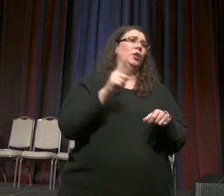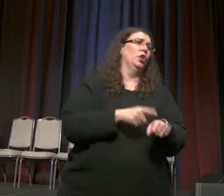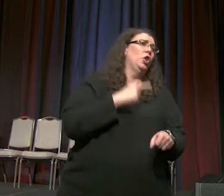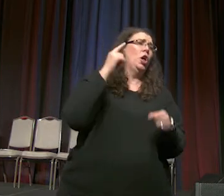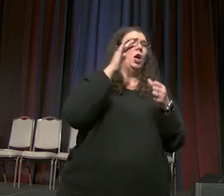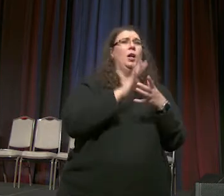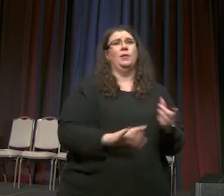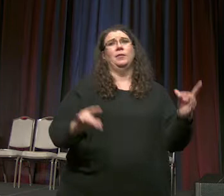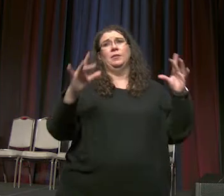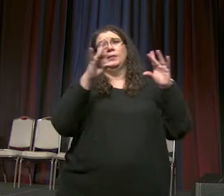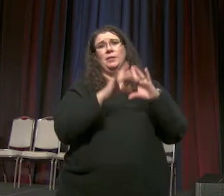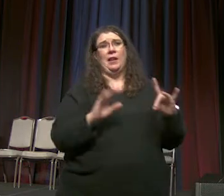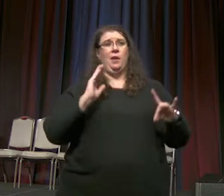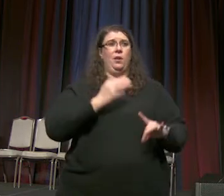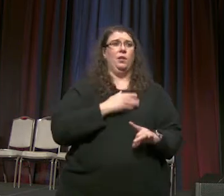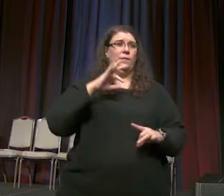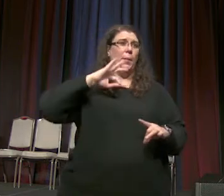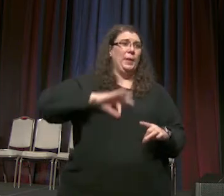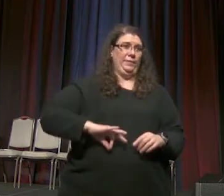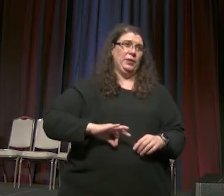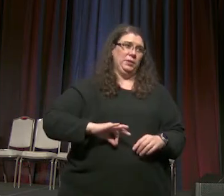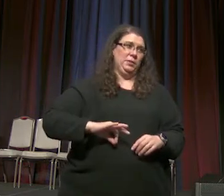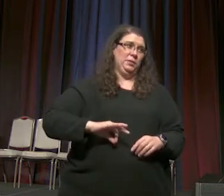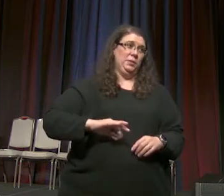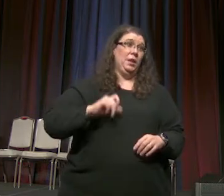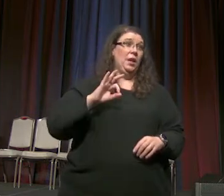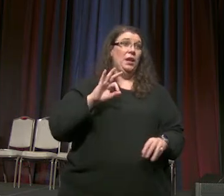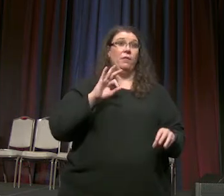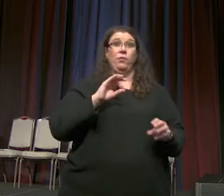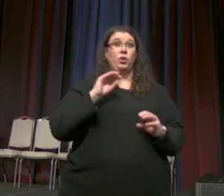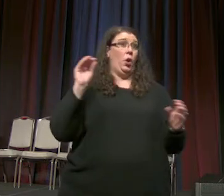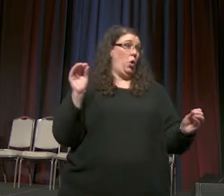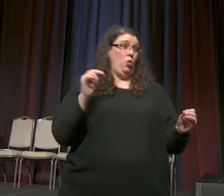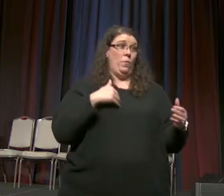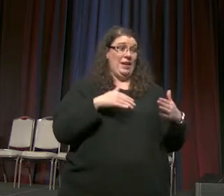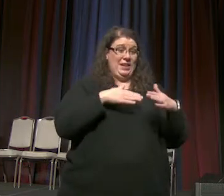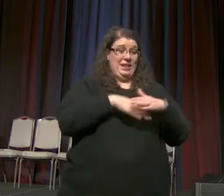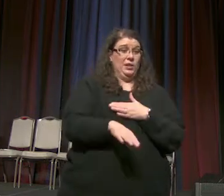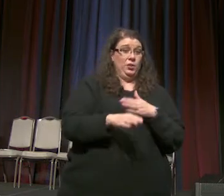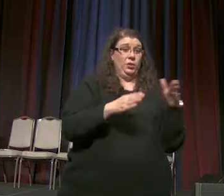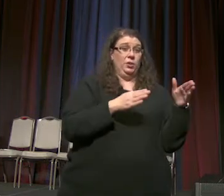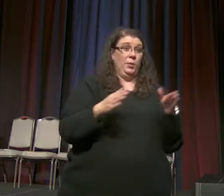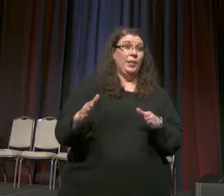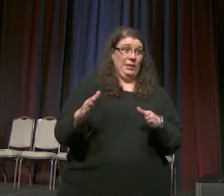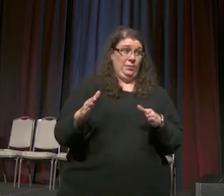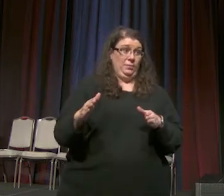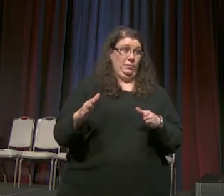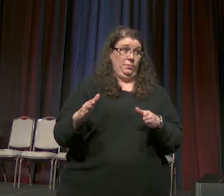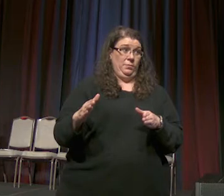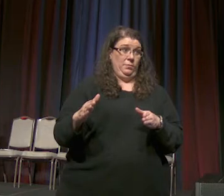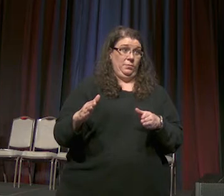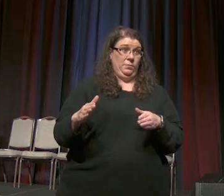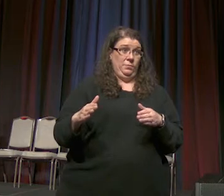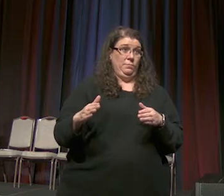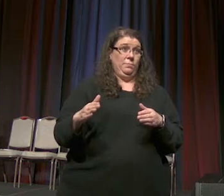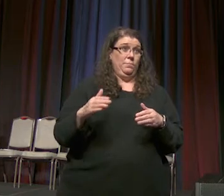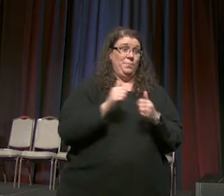tail of our benefits. If nobody entered the plan beyond